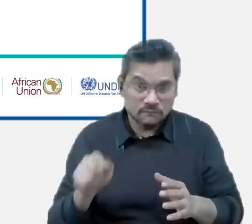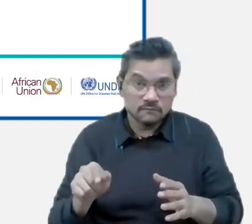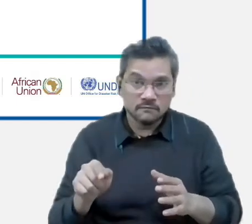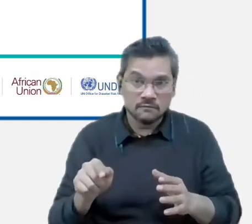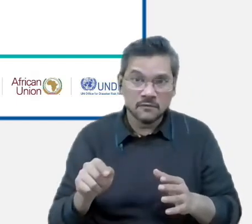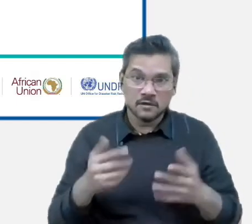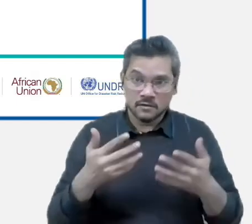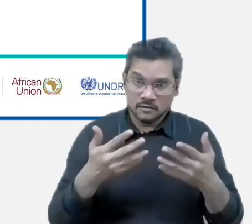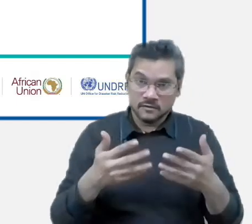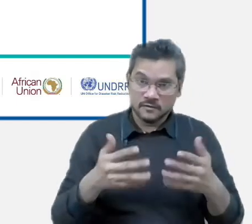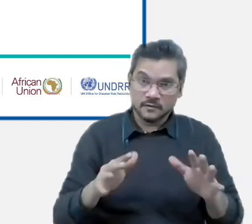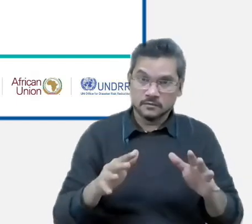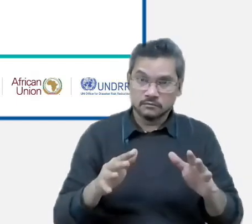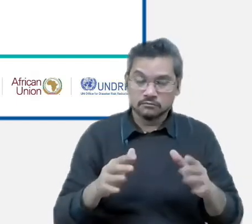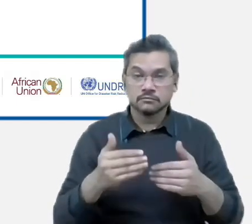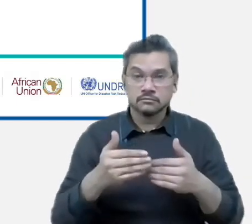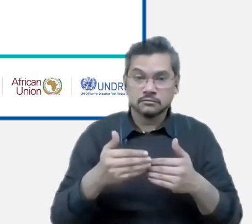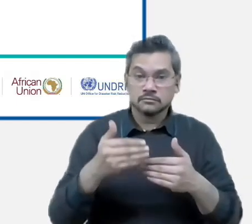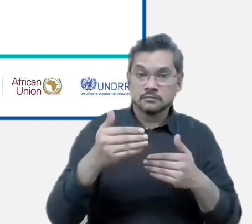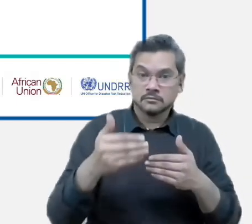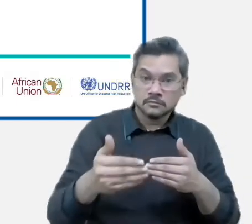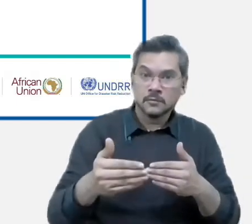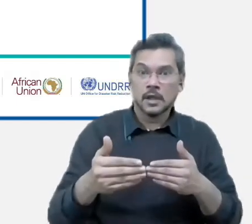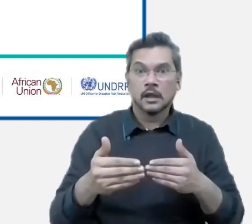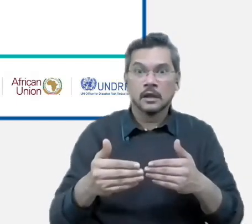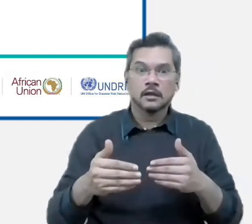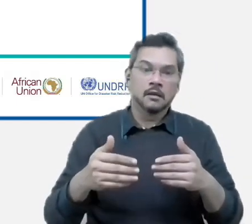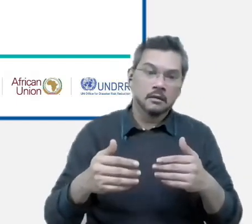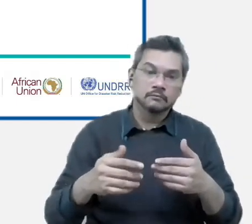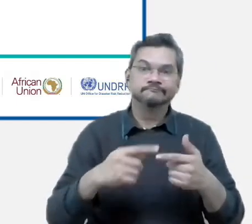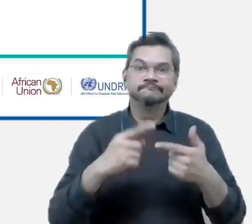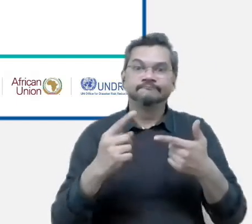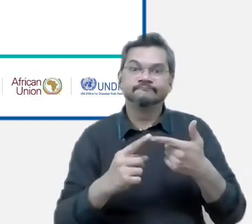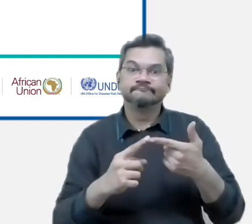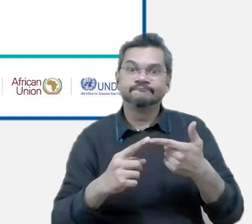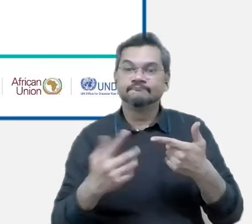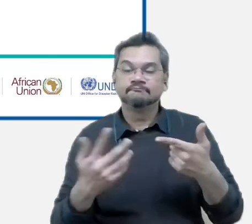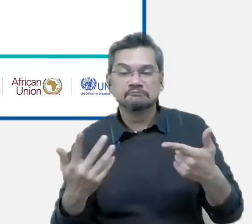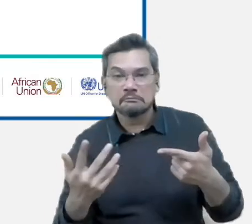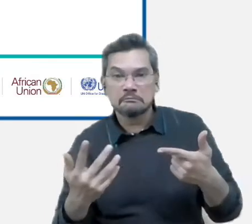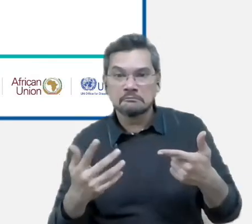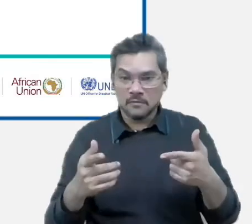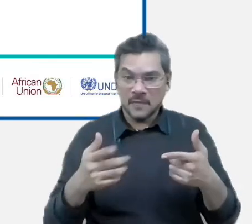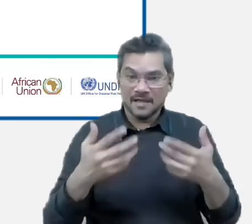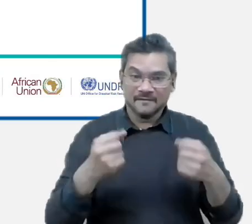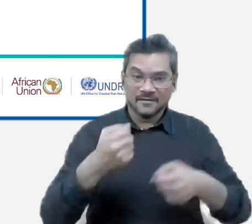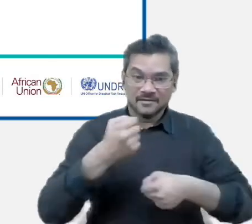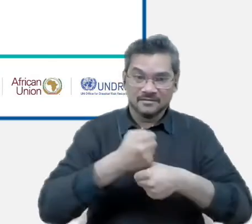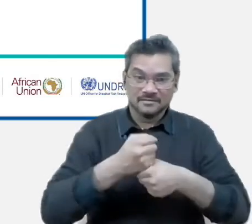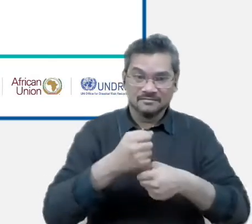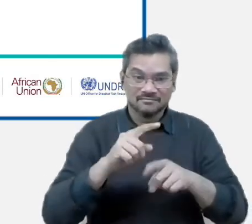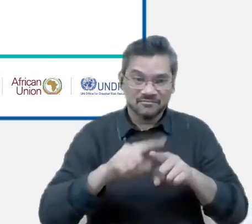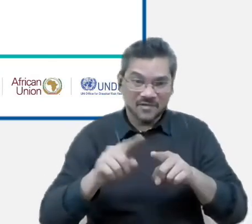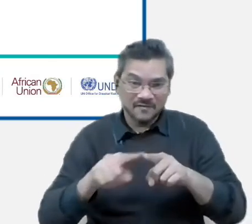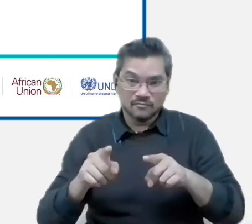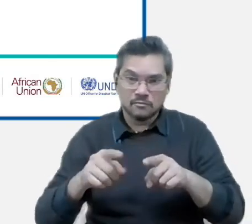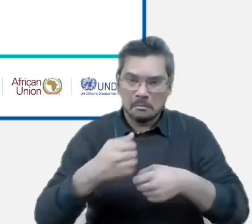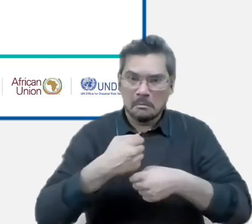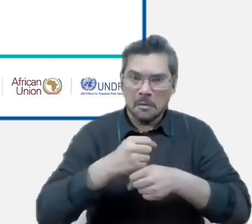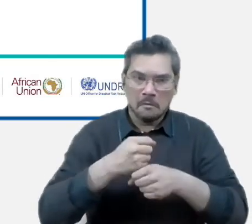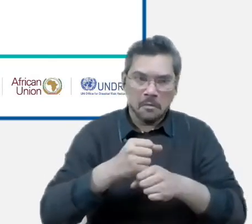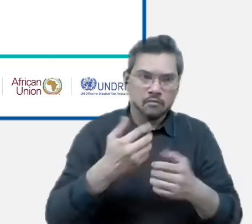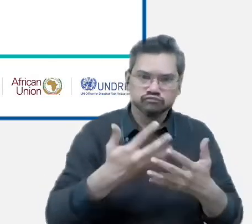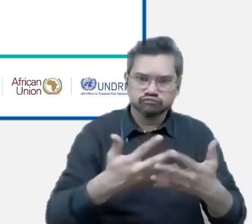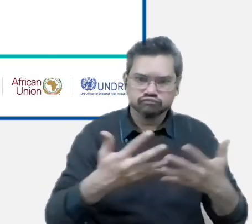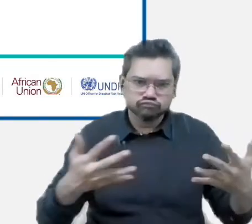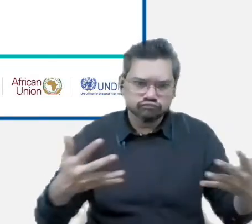of producing activities, so that you are sure that the products are understandable, particularly by